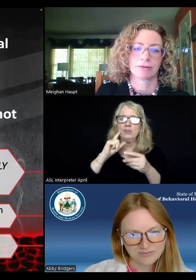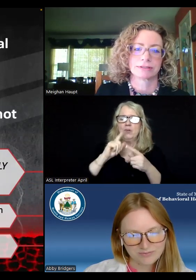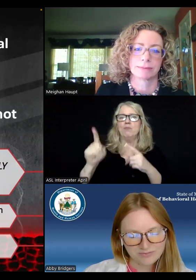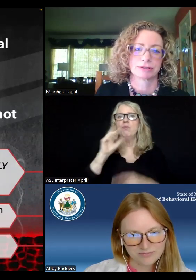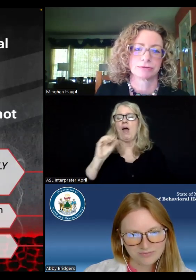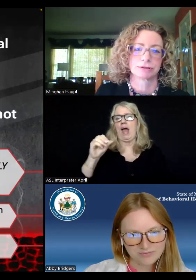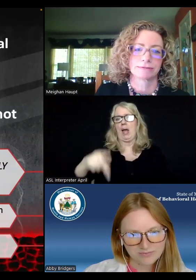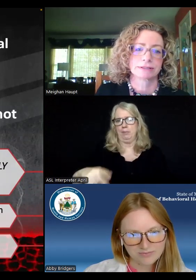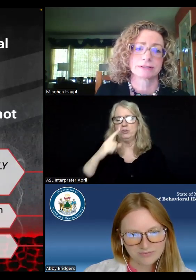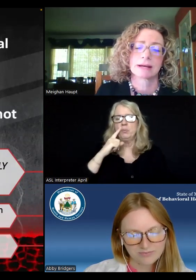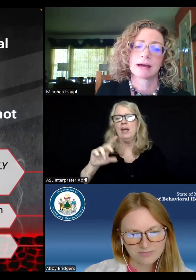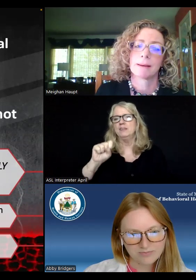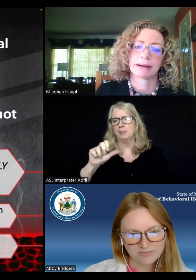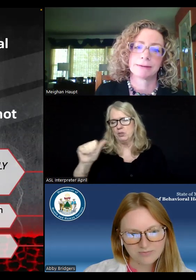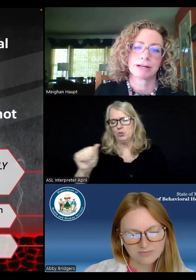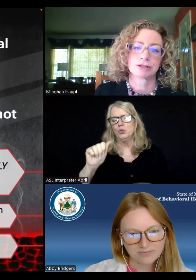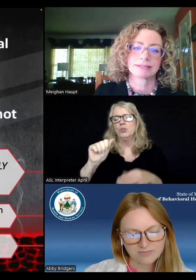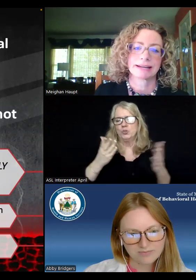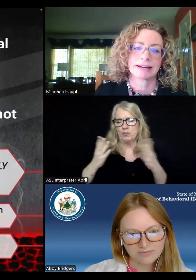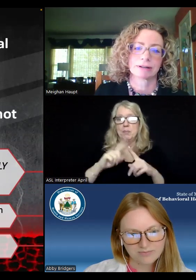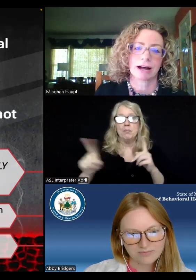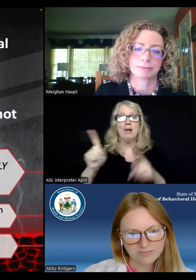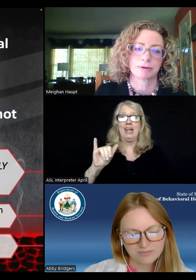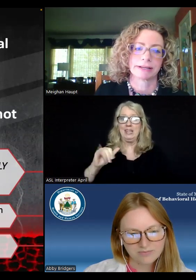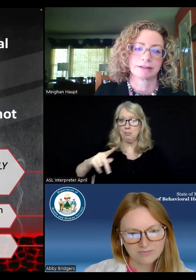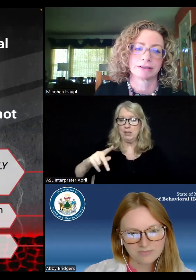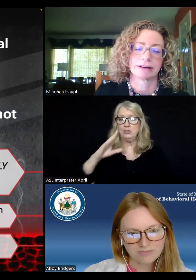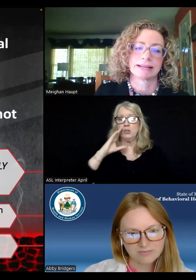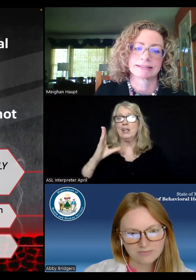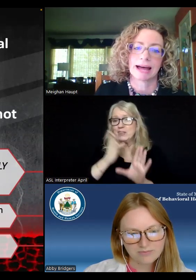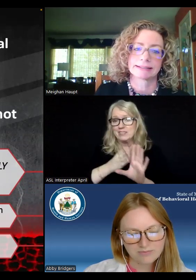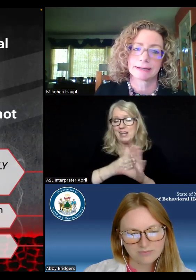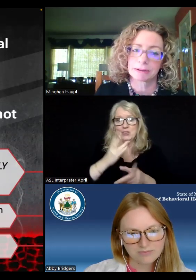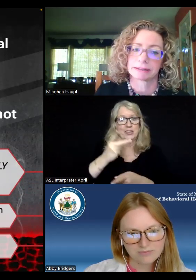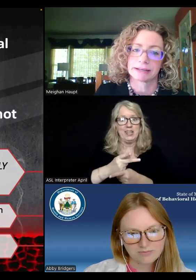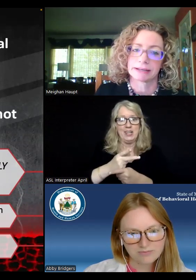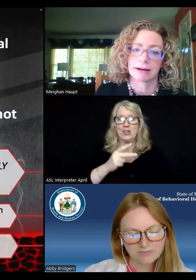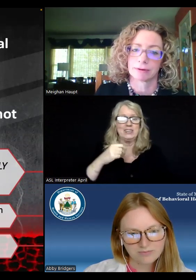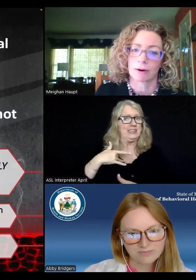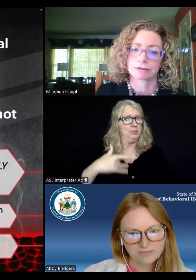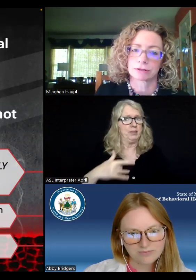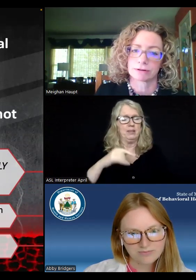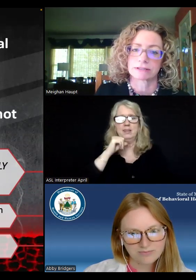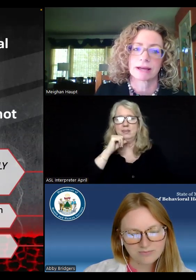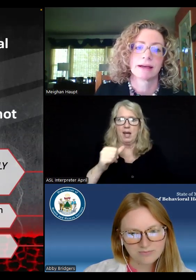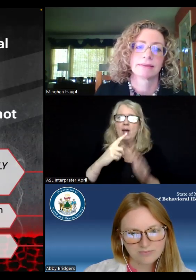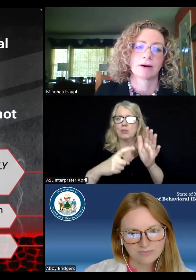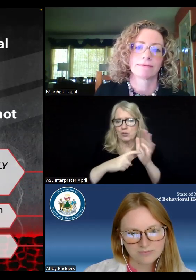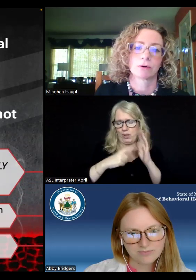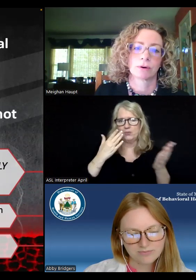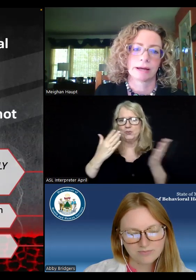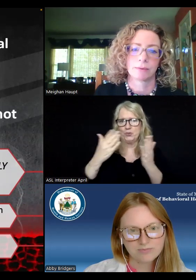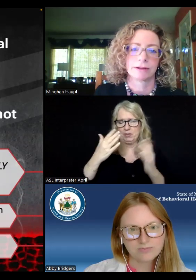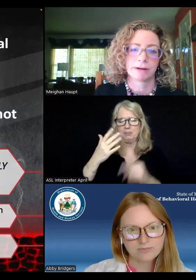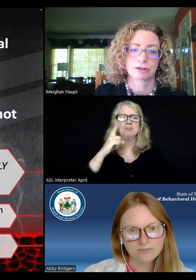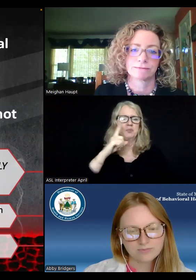mental health and substance use services, but inpatient psychiatric hospital care is not typically a required service. They